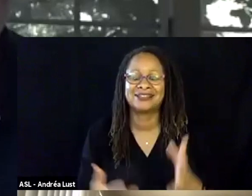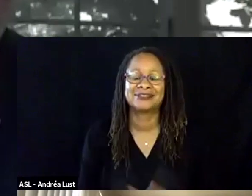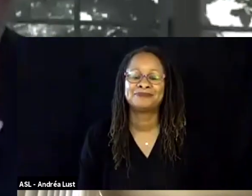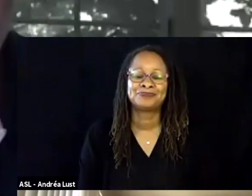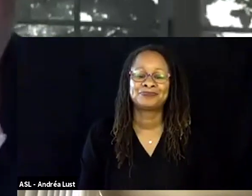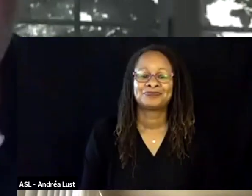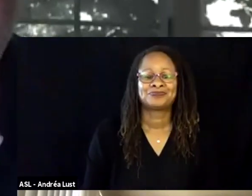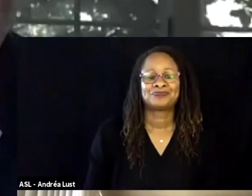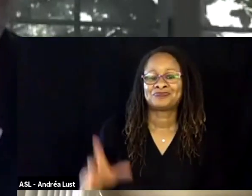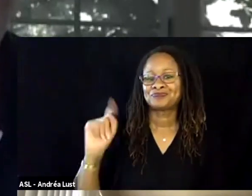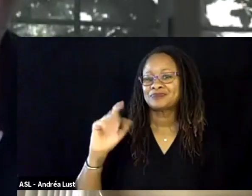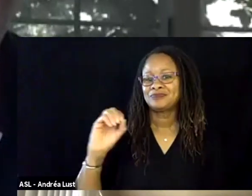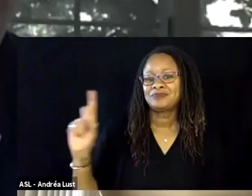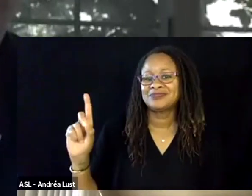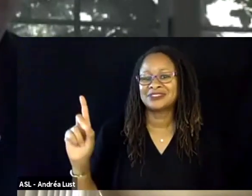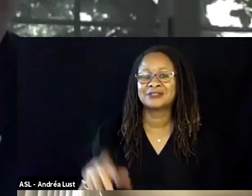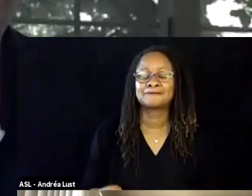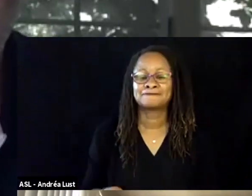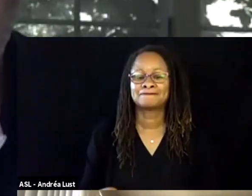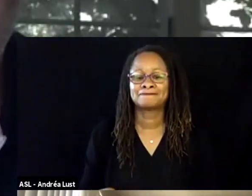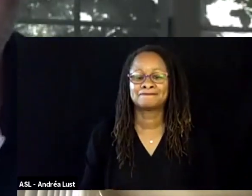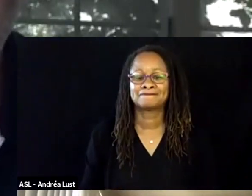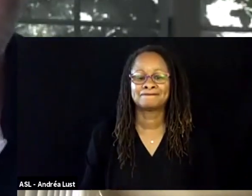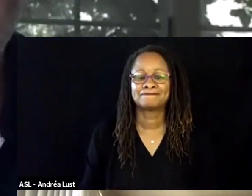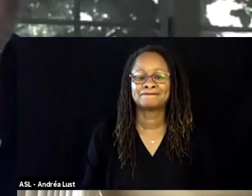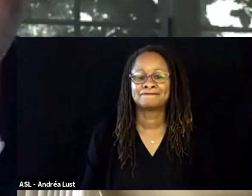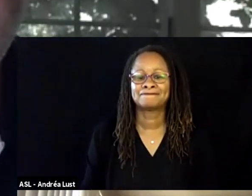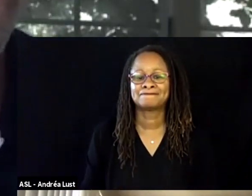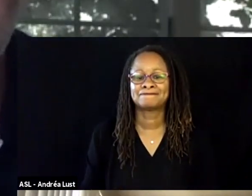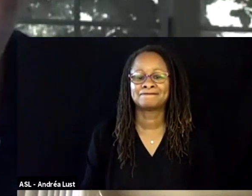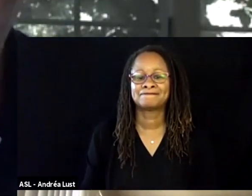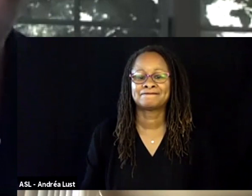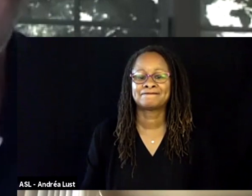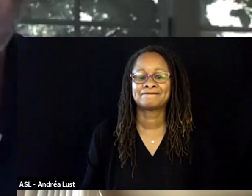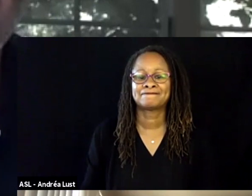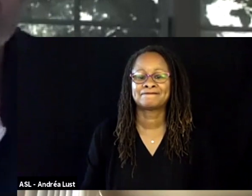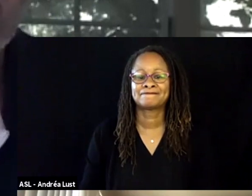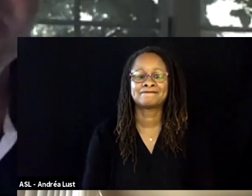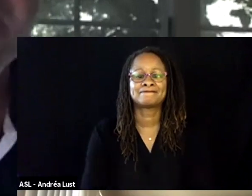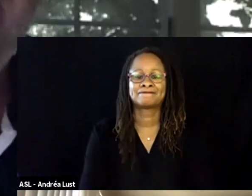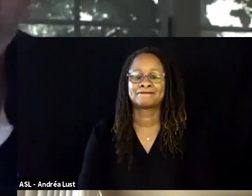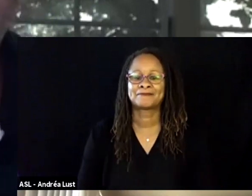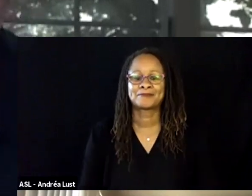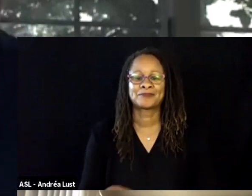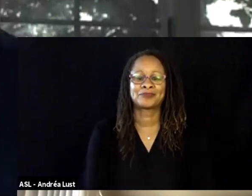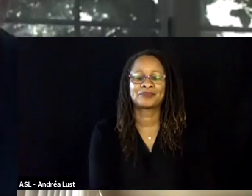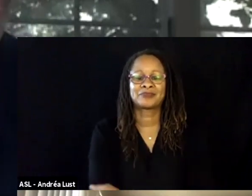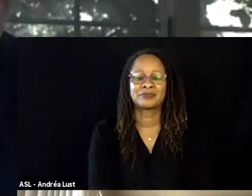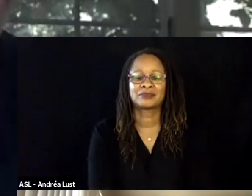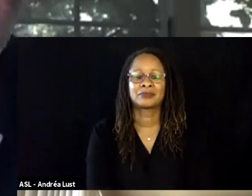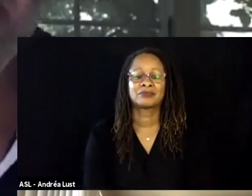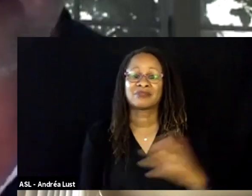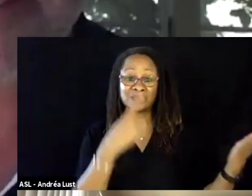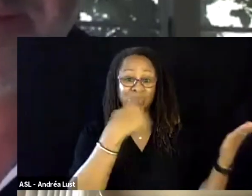Well, I'll briefly dive in. I've actually got to hop off in just a second. I have another podcast at 5. I was telling Madeline. So if Tatiana, if you'll indulge me